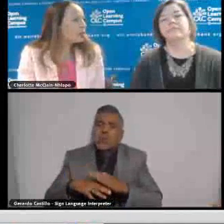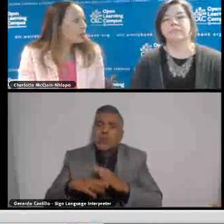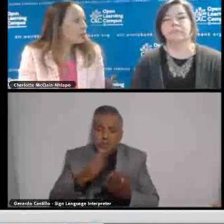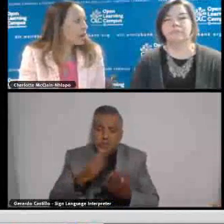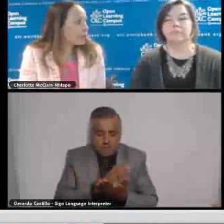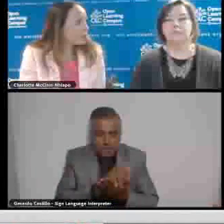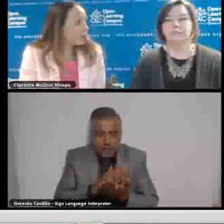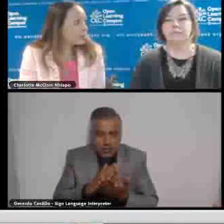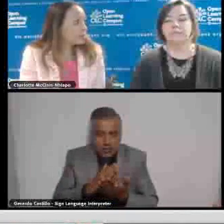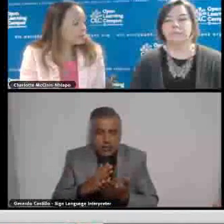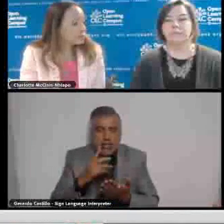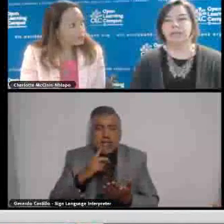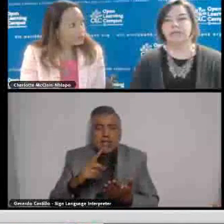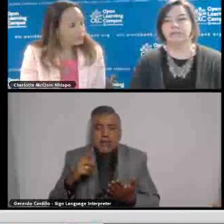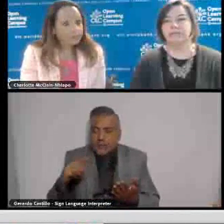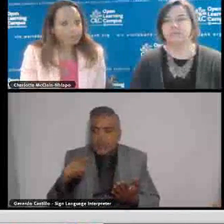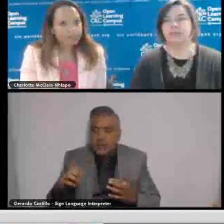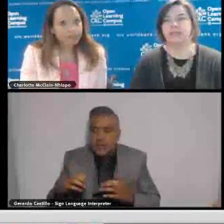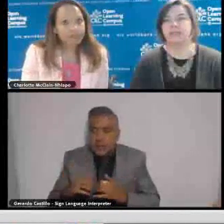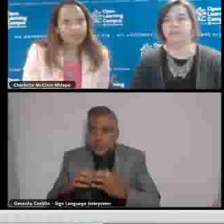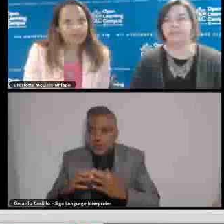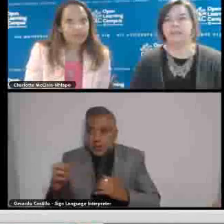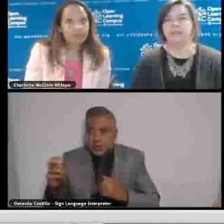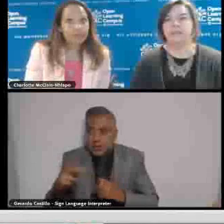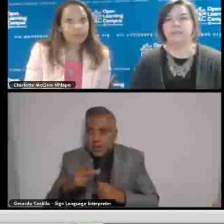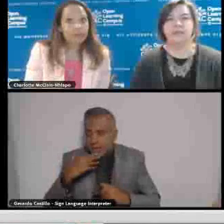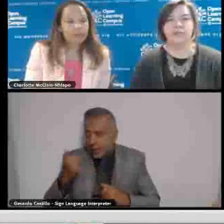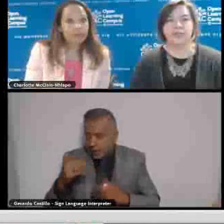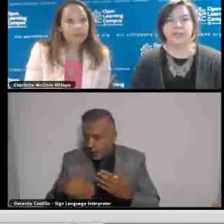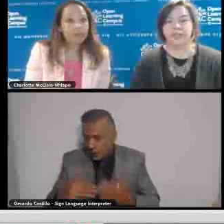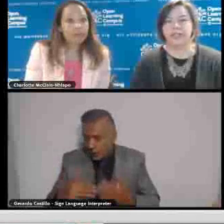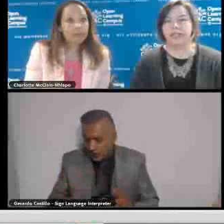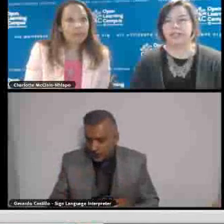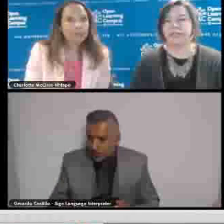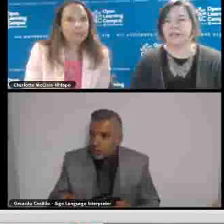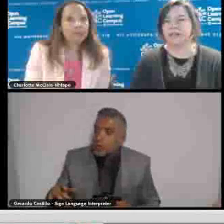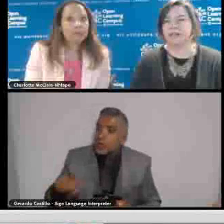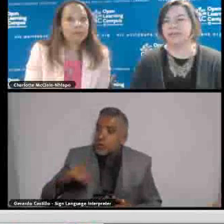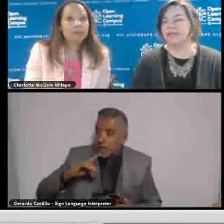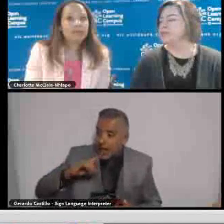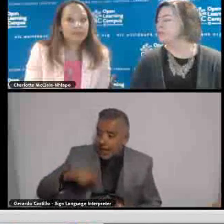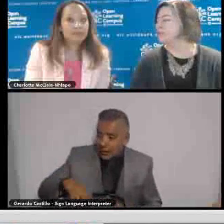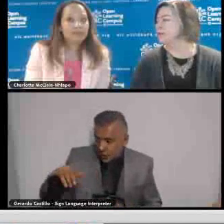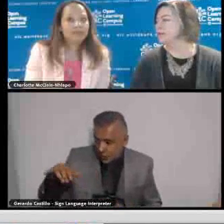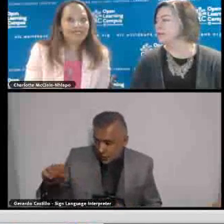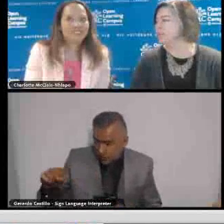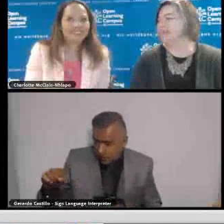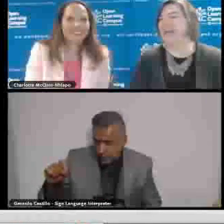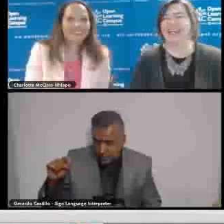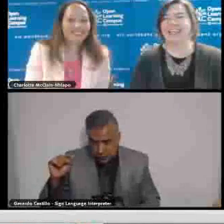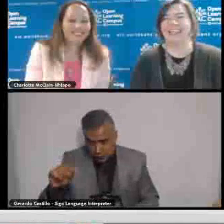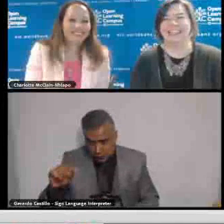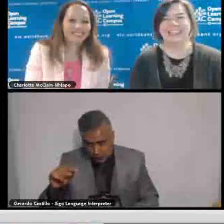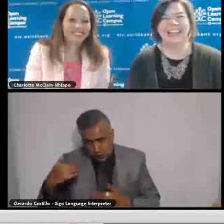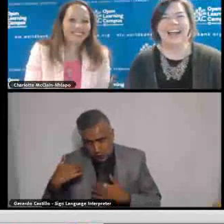Back Better process? Yeah. So the short answer, I think, is yes, and that's your job, the World